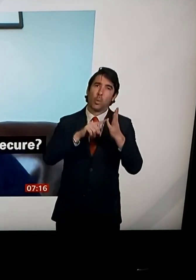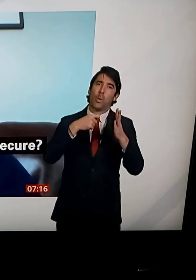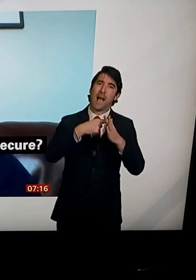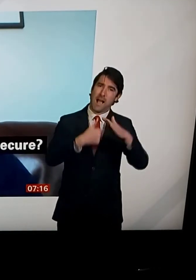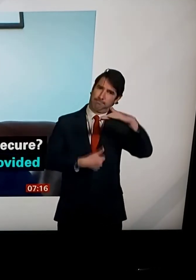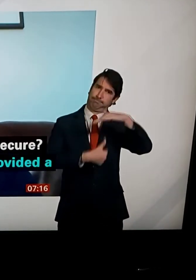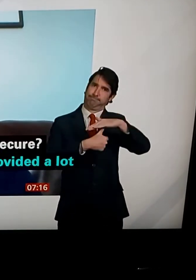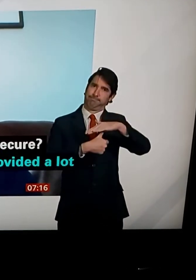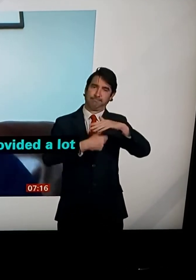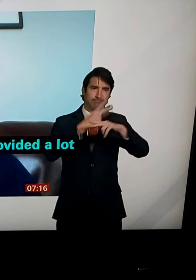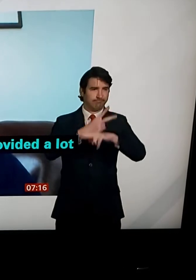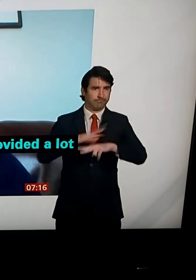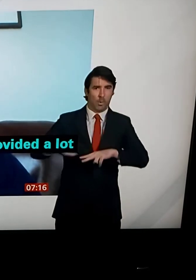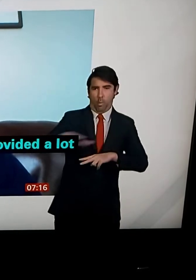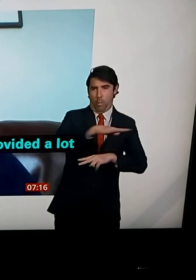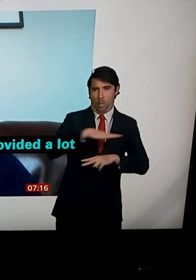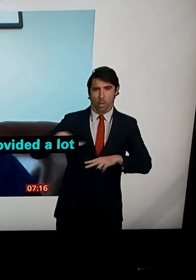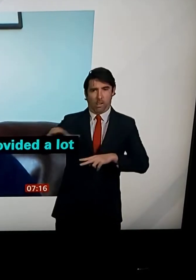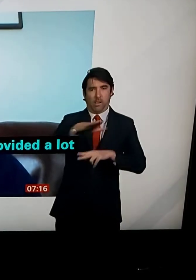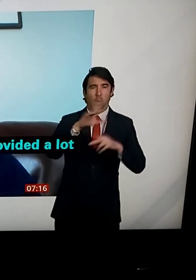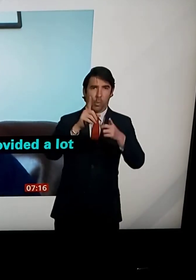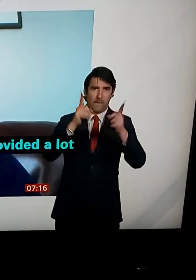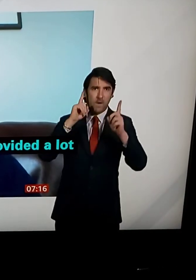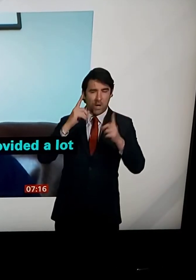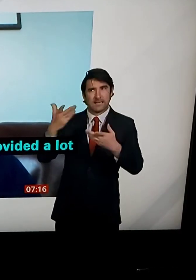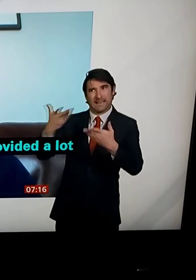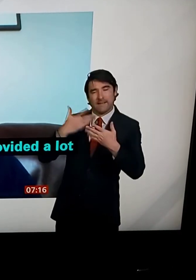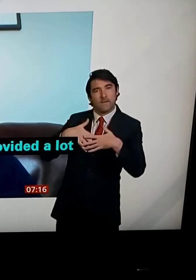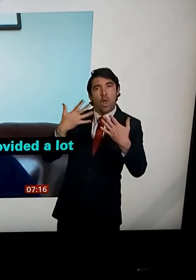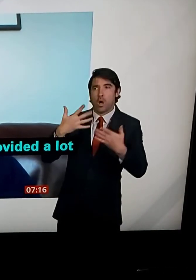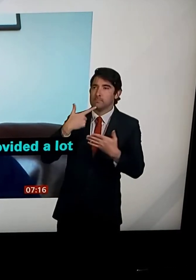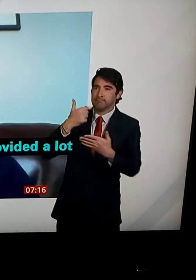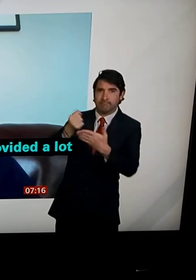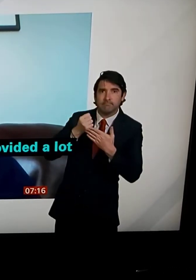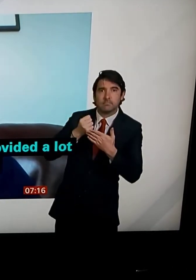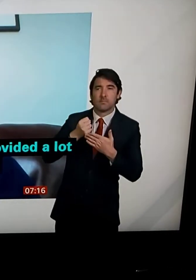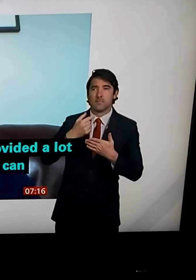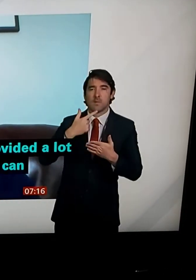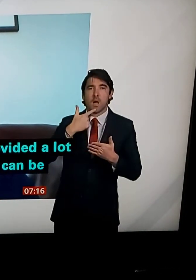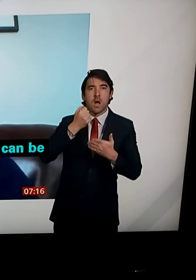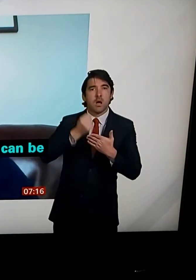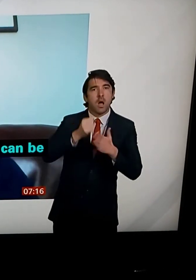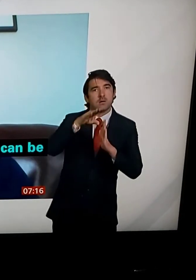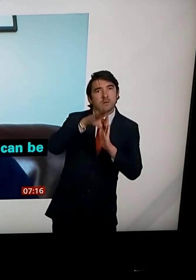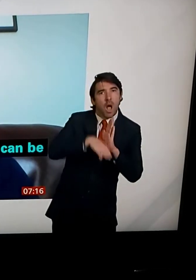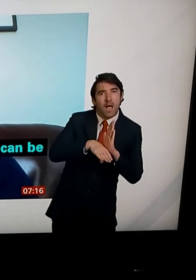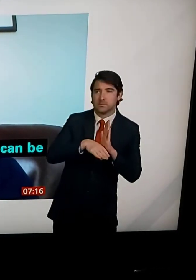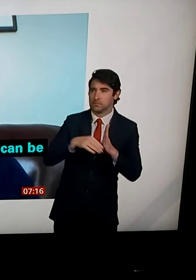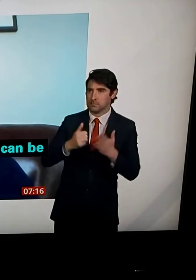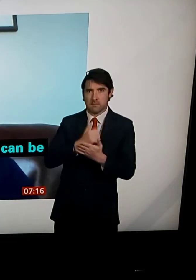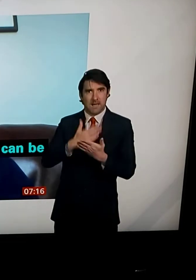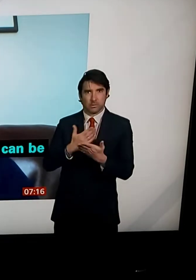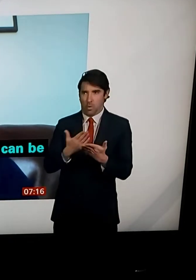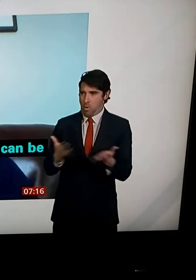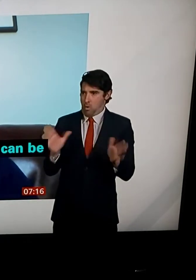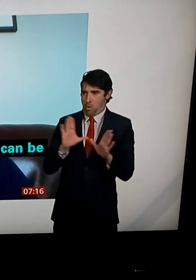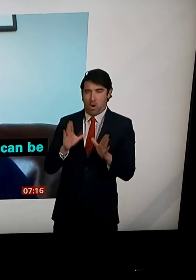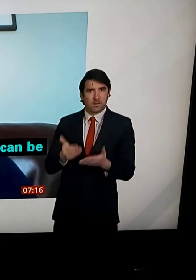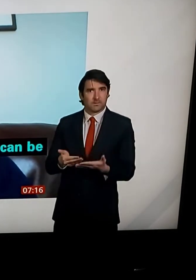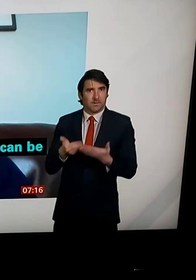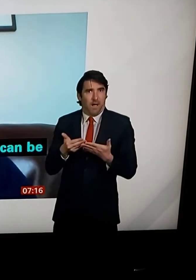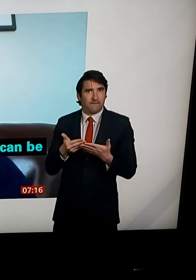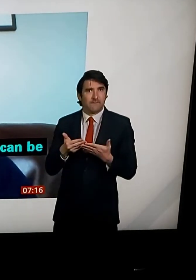which is helping us to ensure that the campus is a safe space. In terms of being able to extend the provisions,